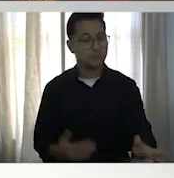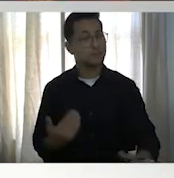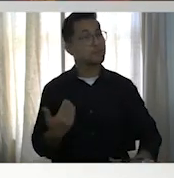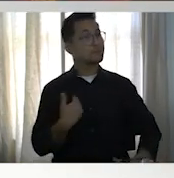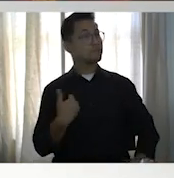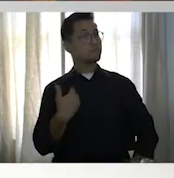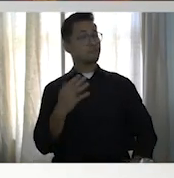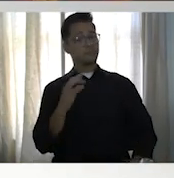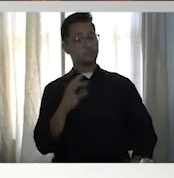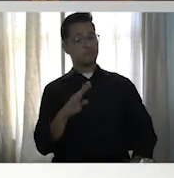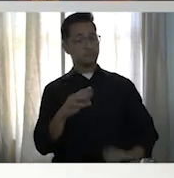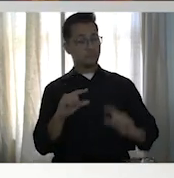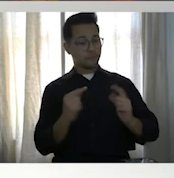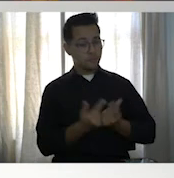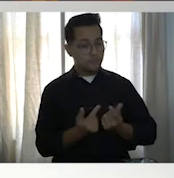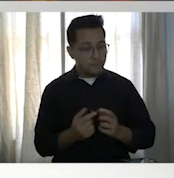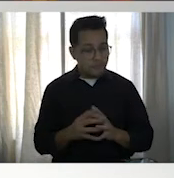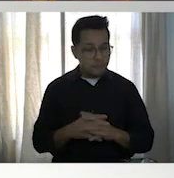group?